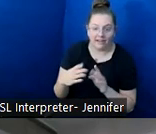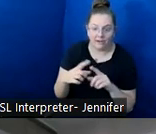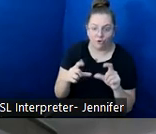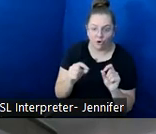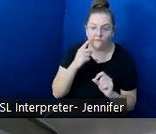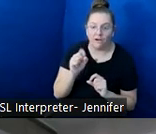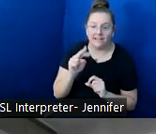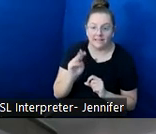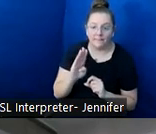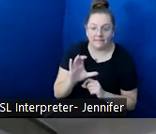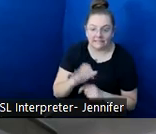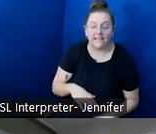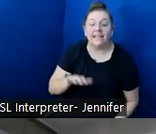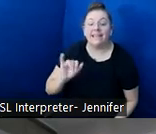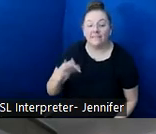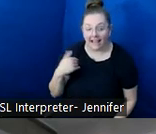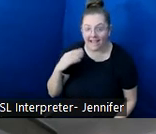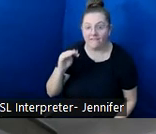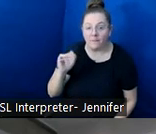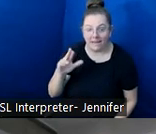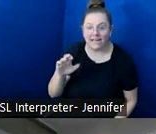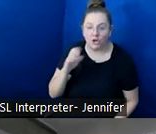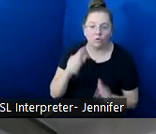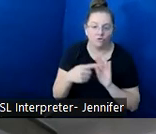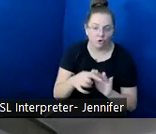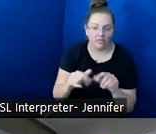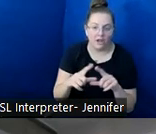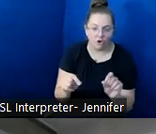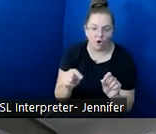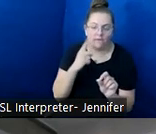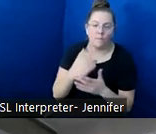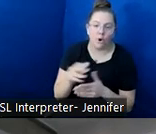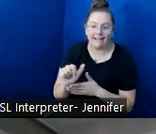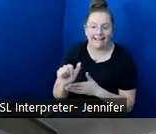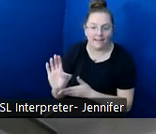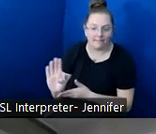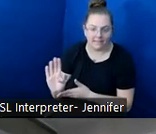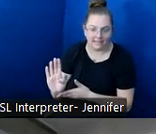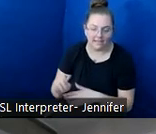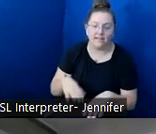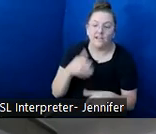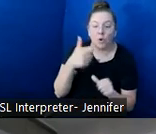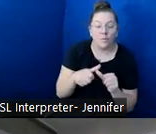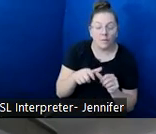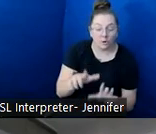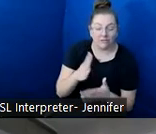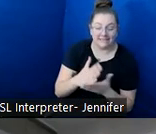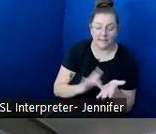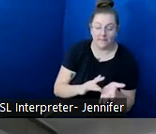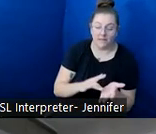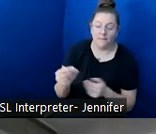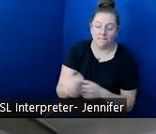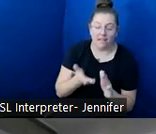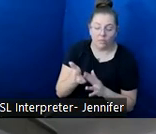have Medicare, they will also show the Medicare card for Part A and B, because don't forget, some drugs are paid for by Part